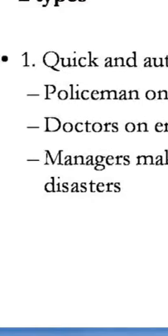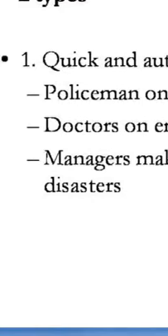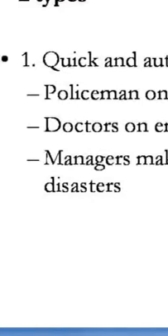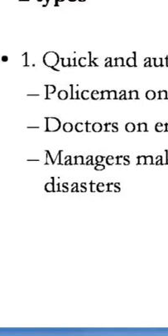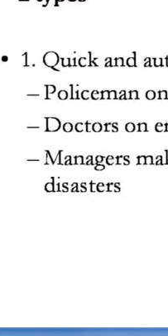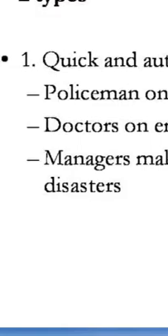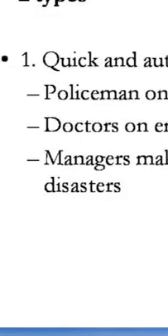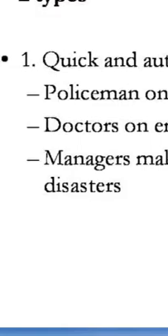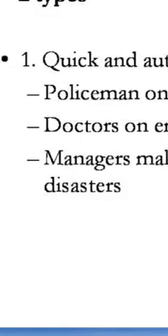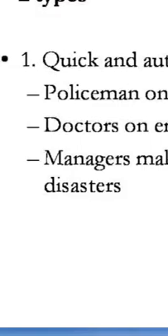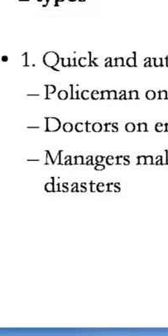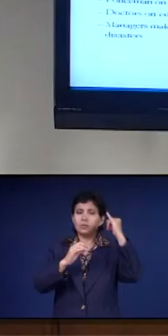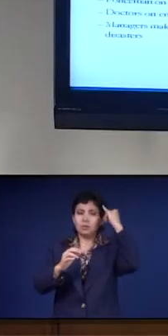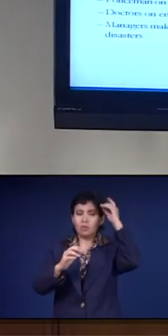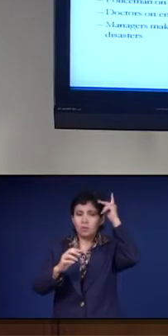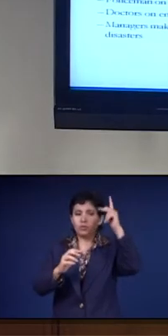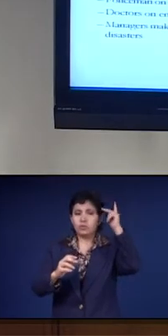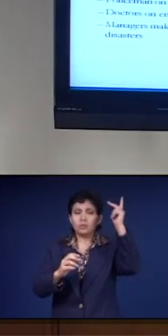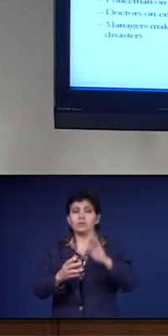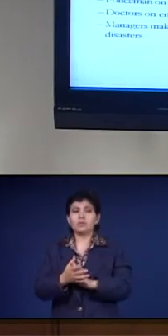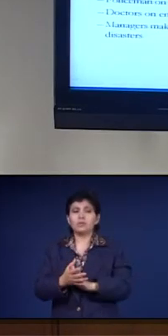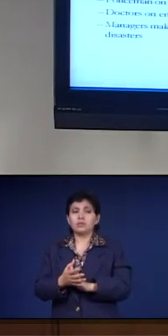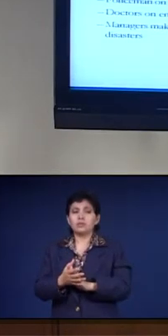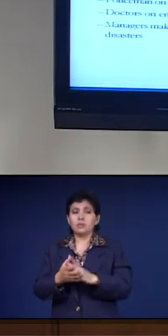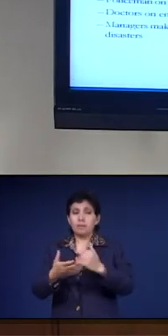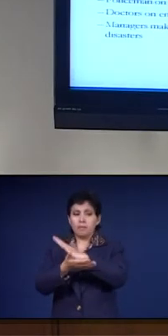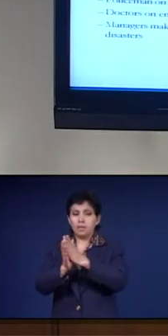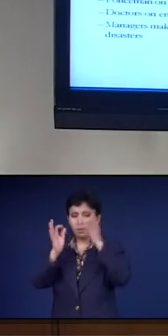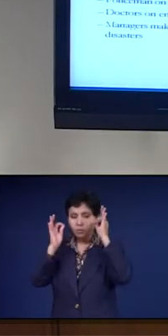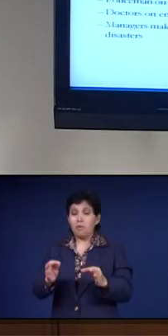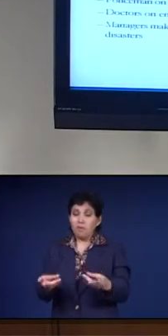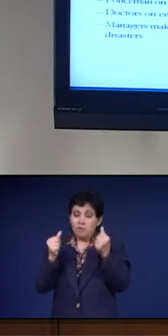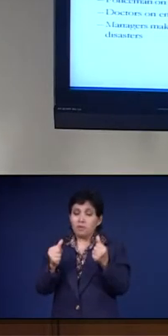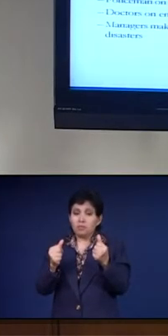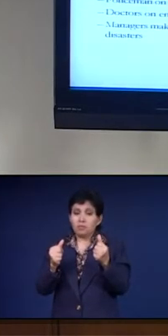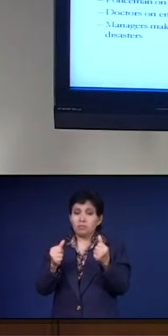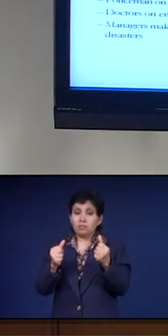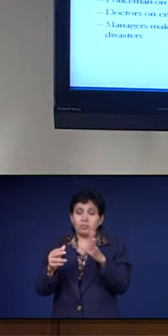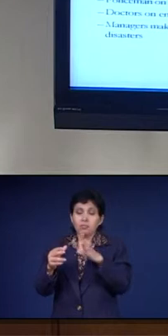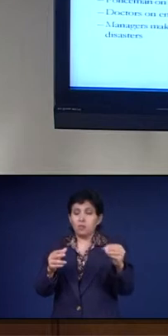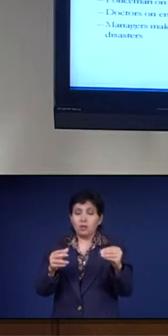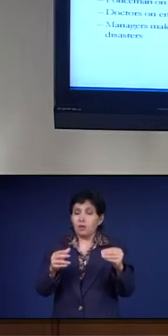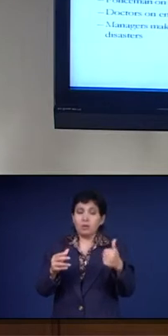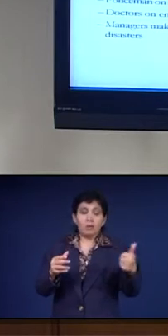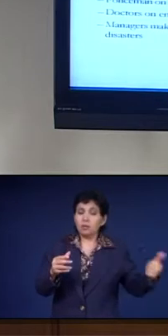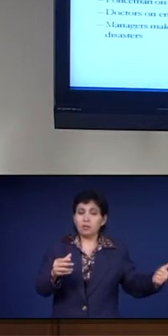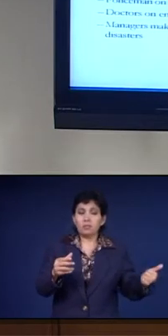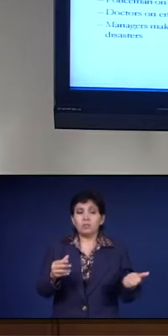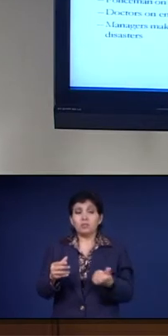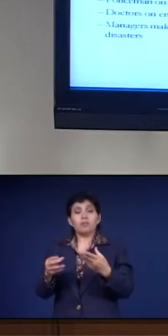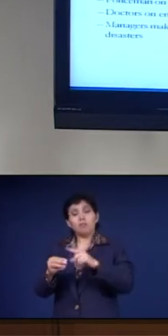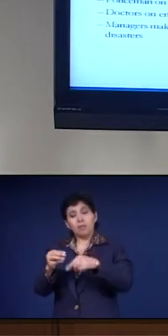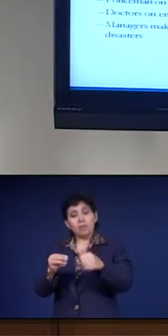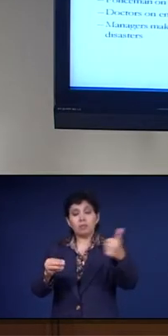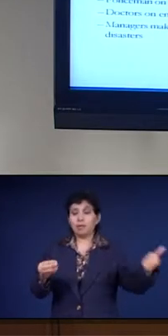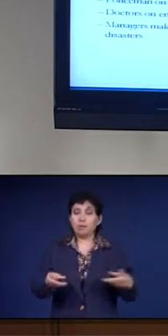cognition. The first one is quick and automatic. We make decisions fast and quick. Do we think about that? Yep, we think about